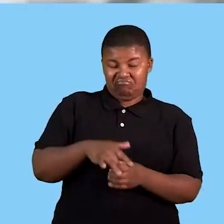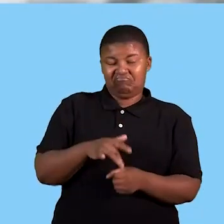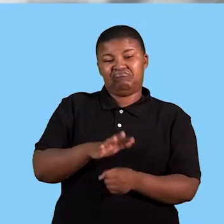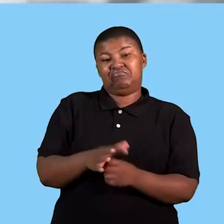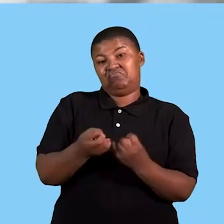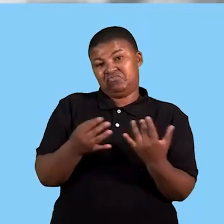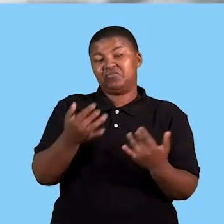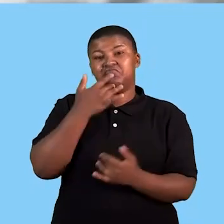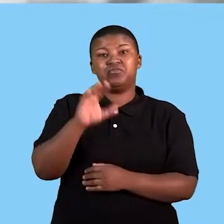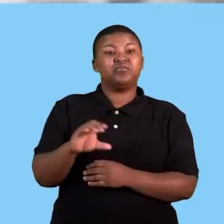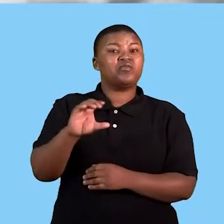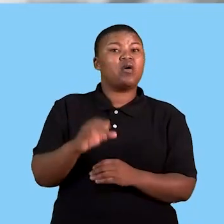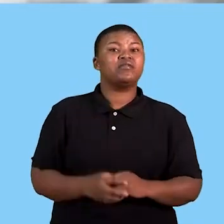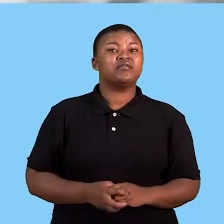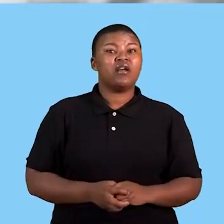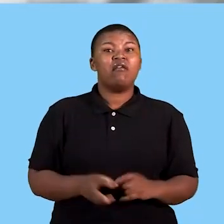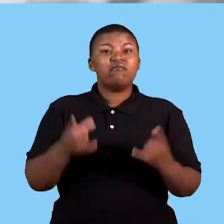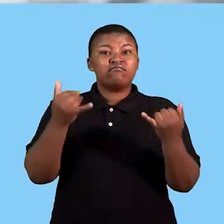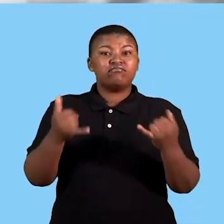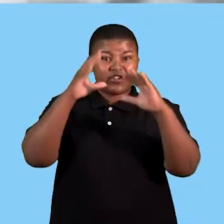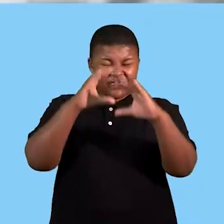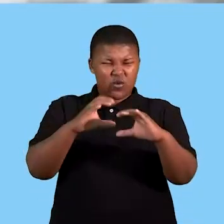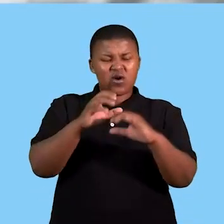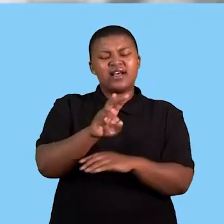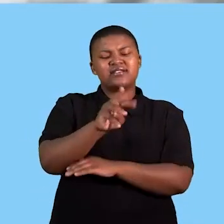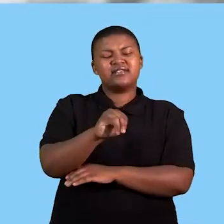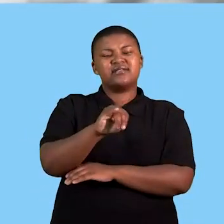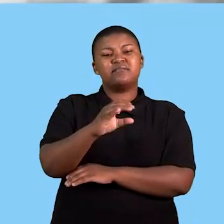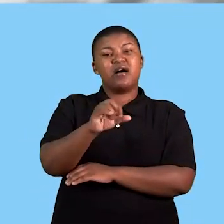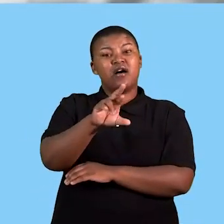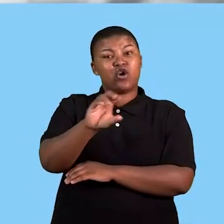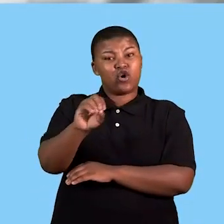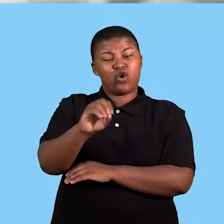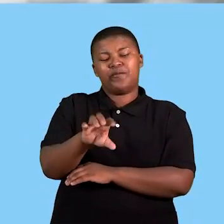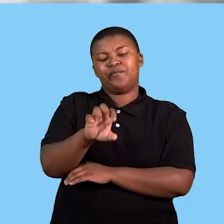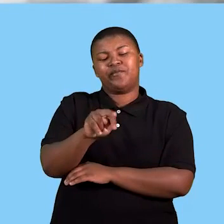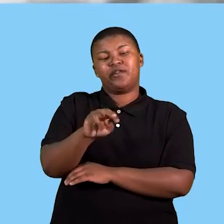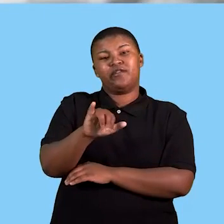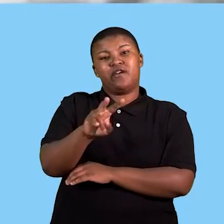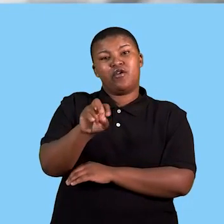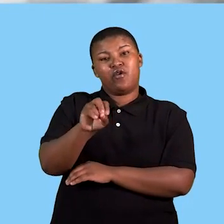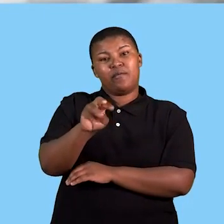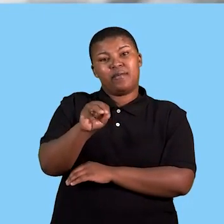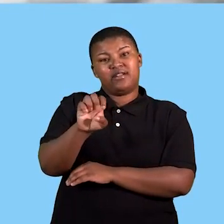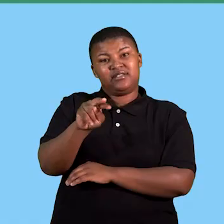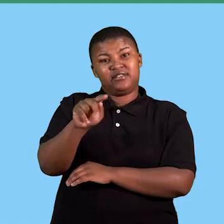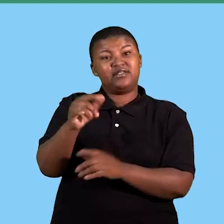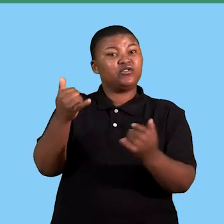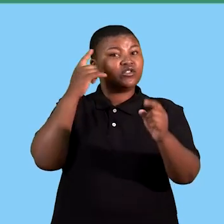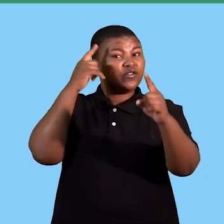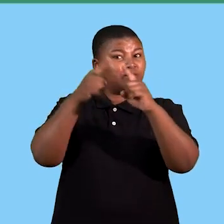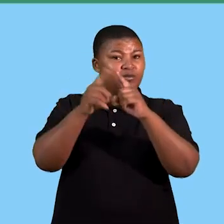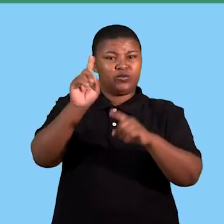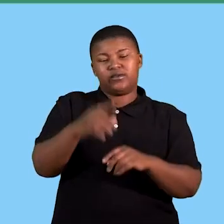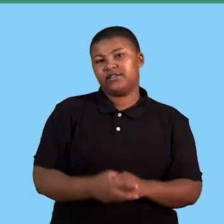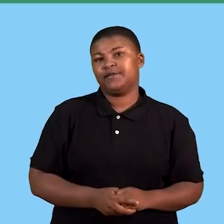Now, today's lesson, we will be looking at this microenvironment. So let's take a look at our lesson objectives. Firstly, we